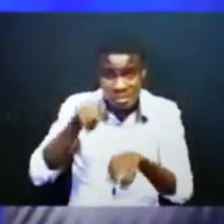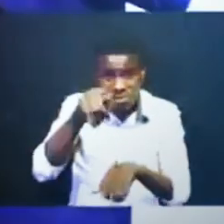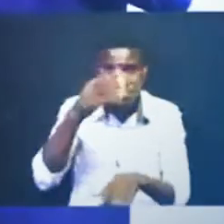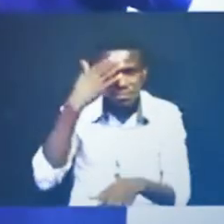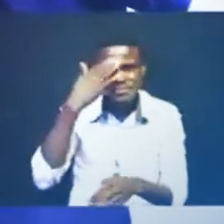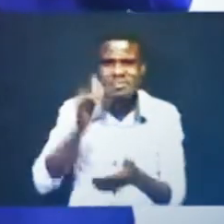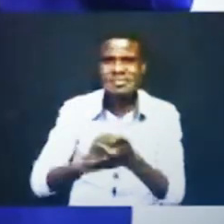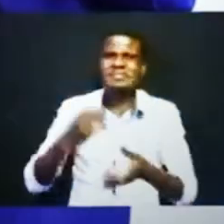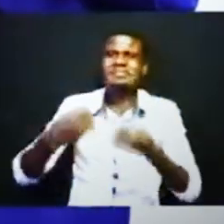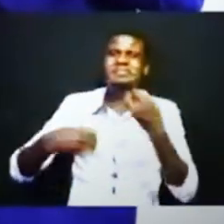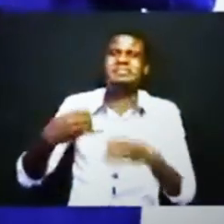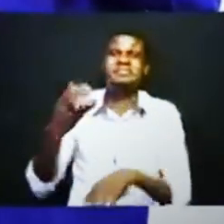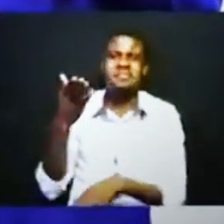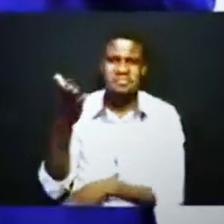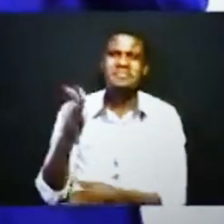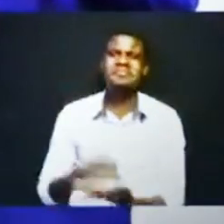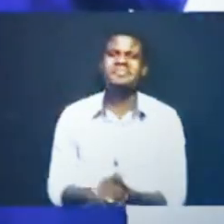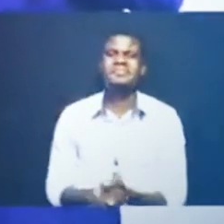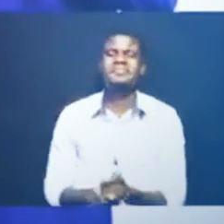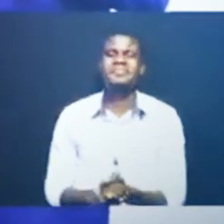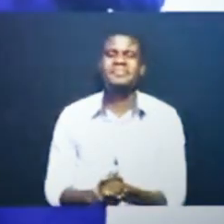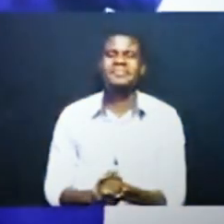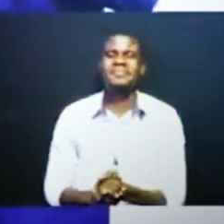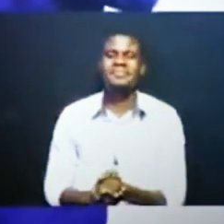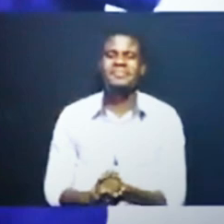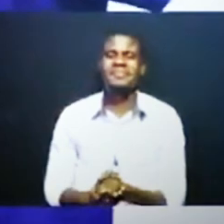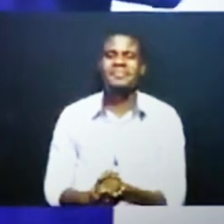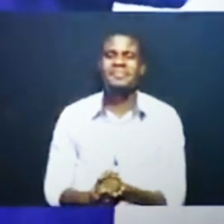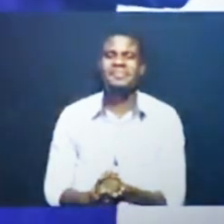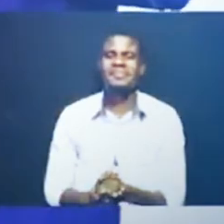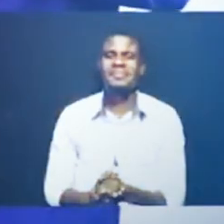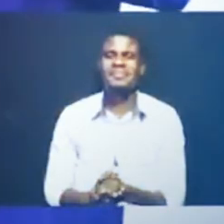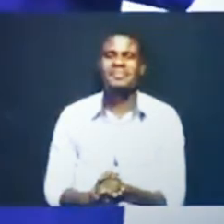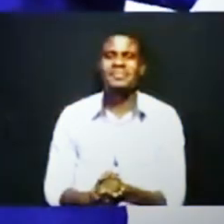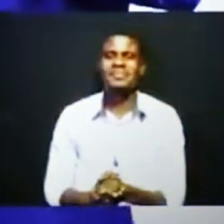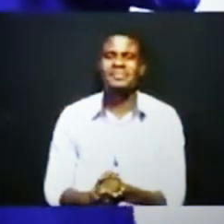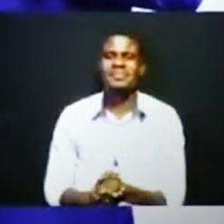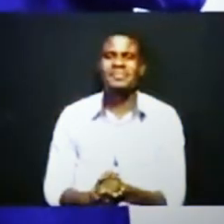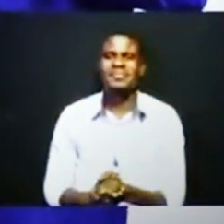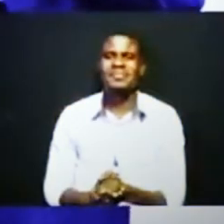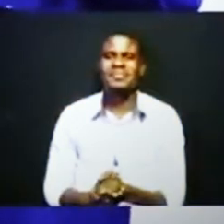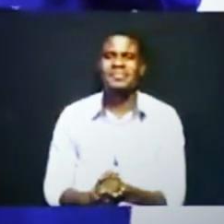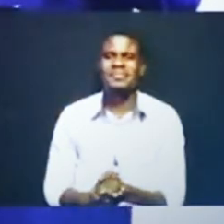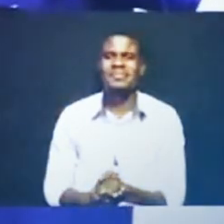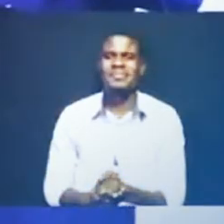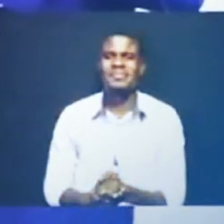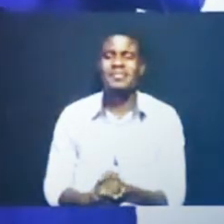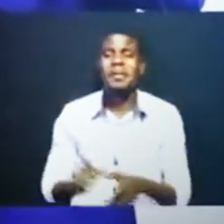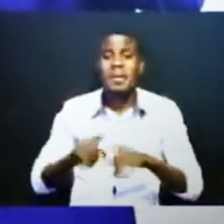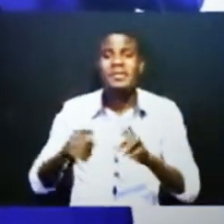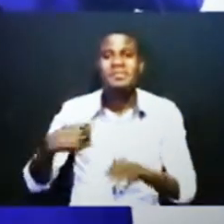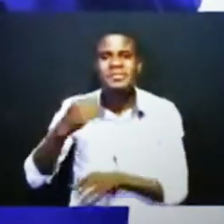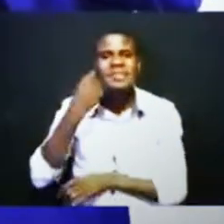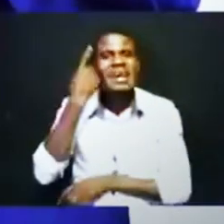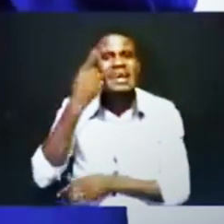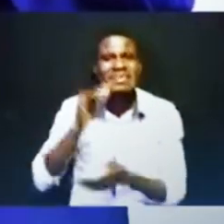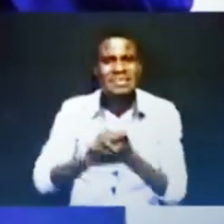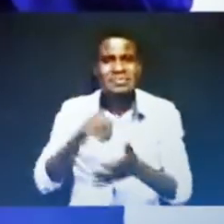issues. Okay. However, the understanding that in life, things cause